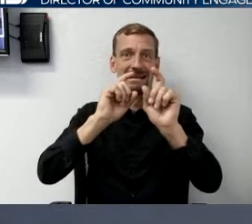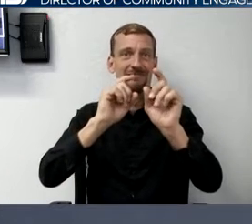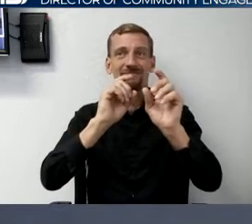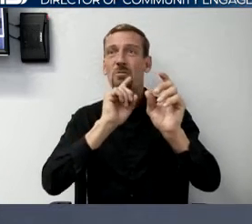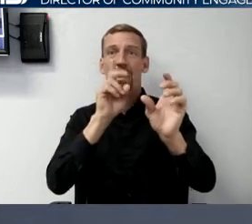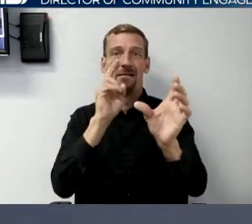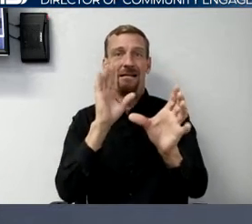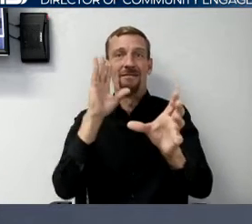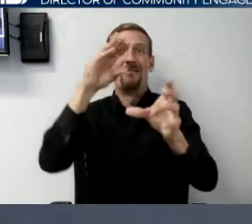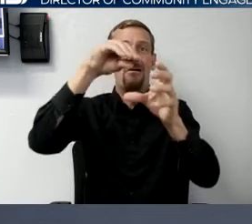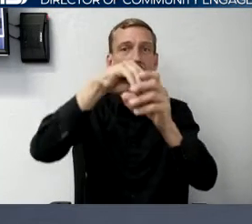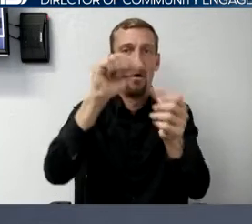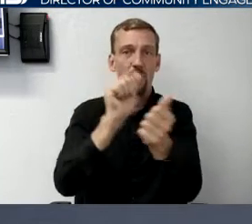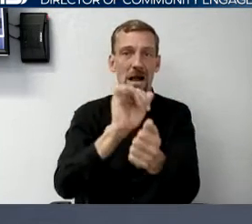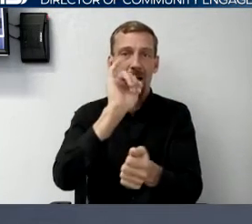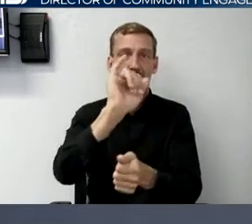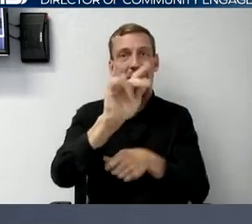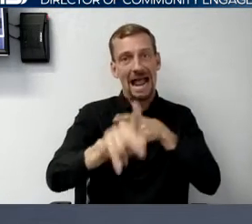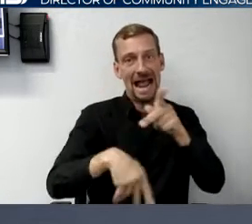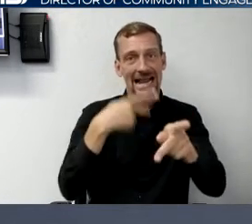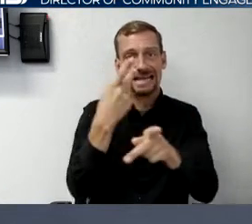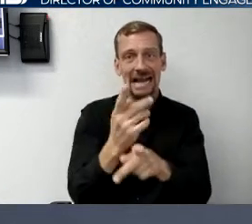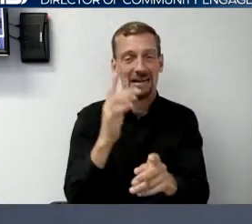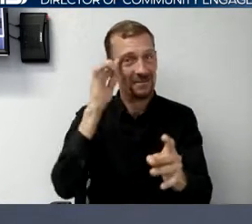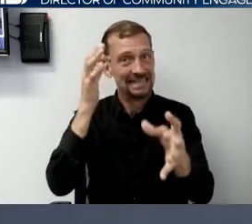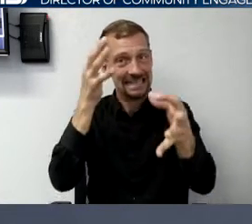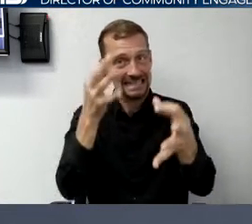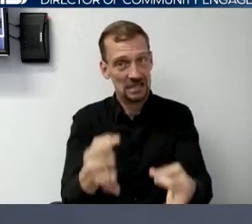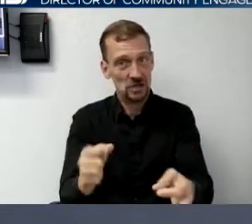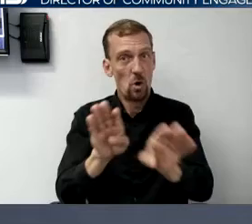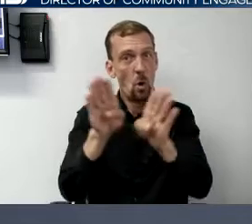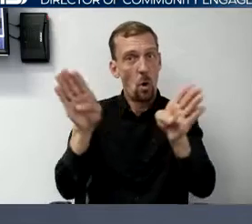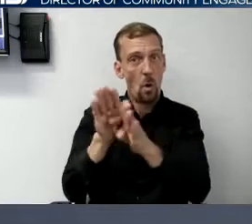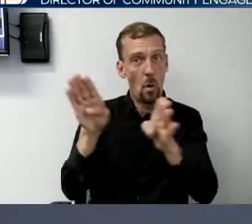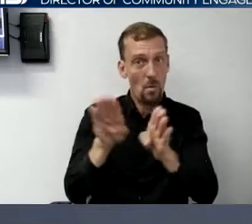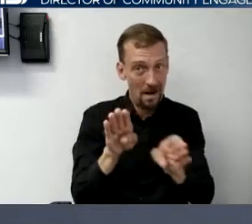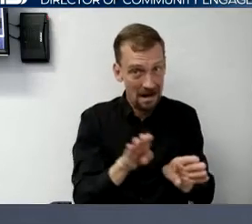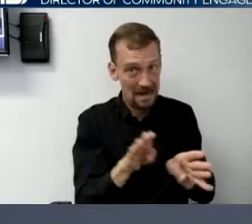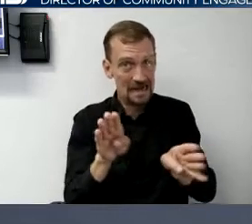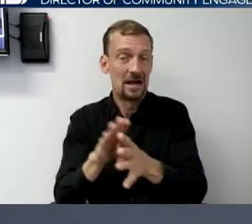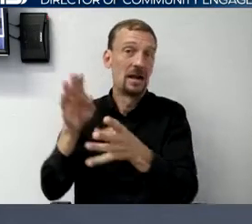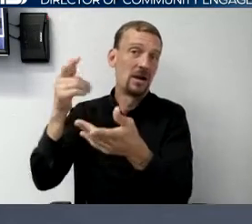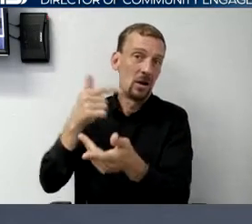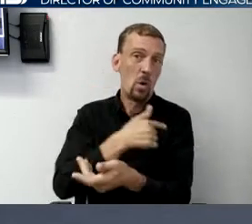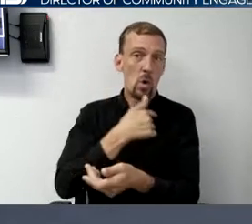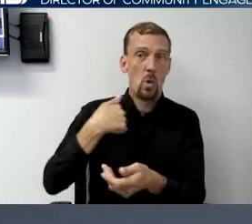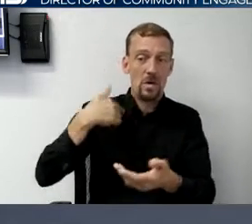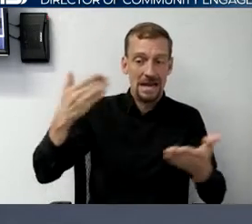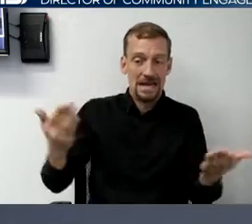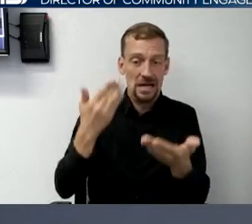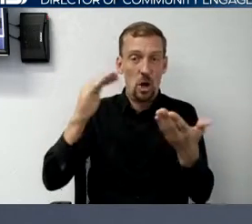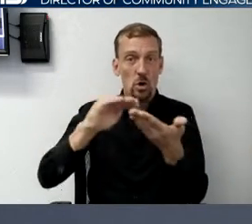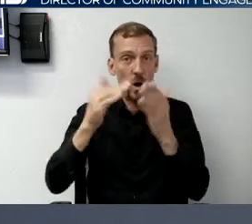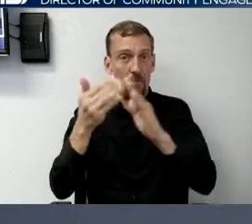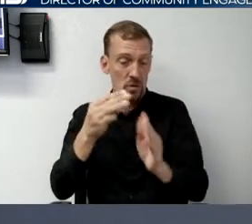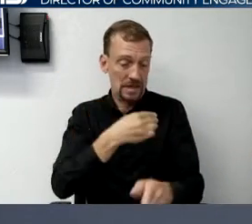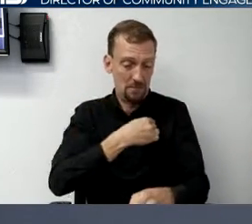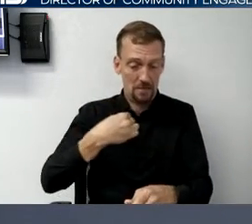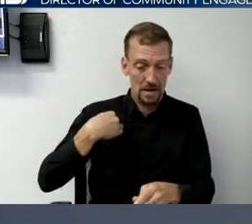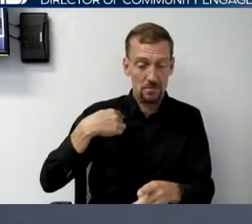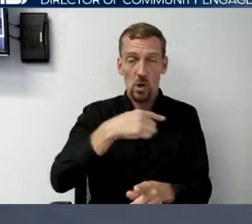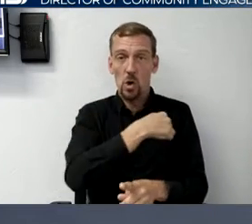in any of those decisions. Just like you, Gary and I are community members, and we are personally affected